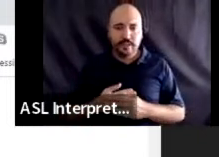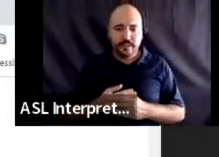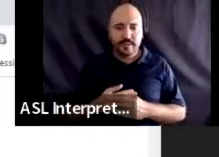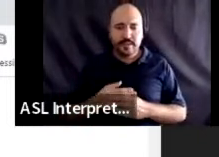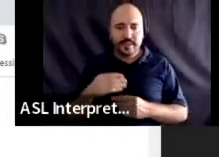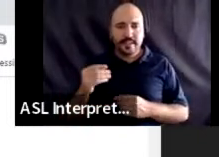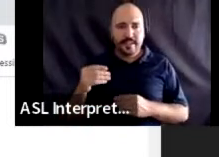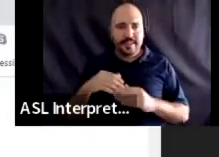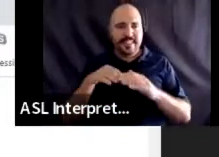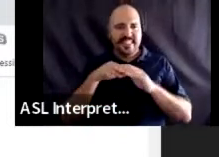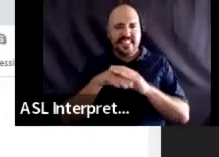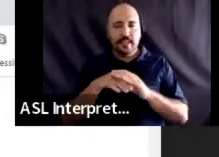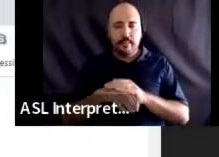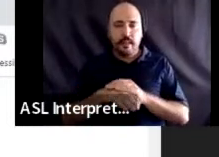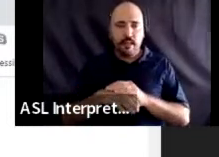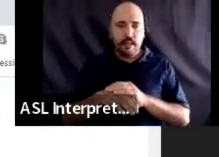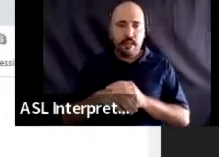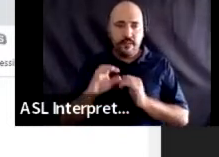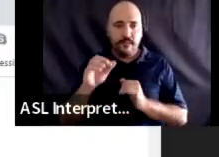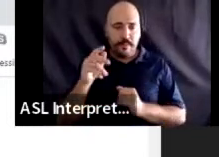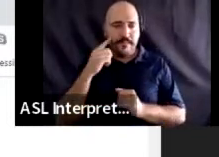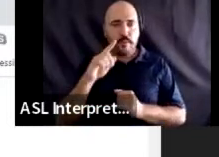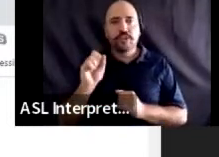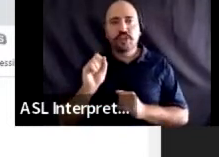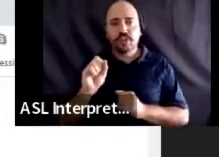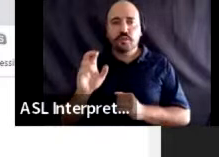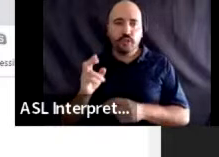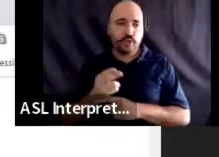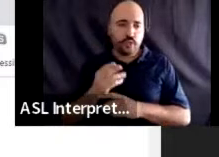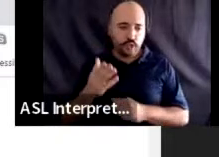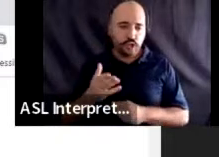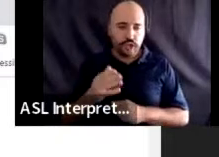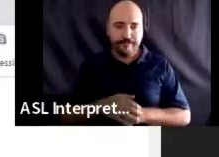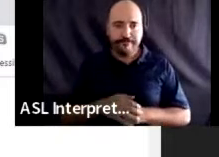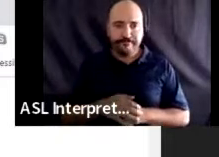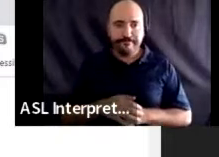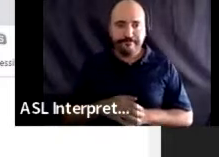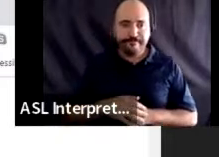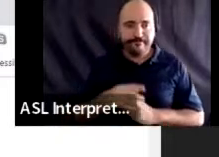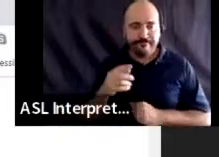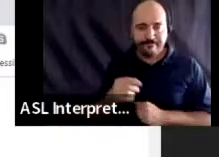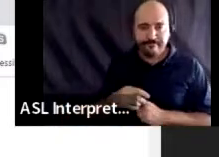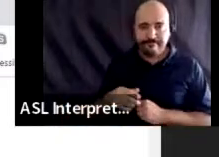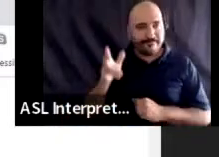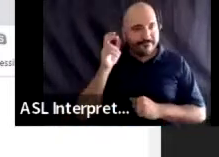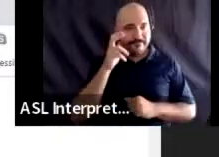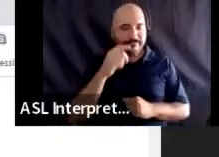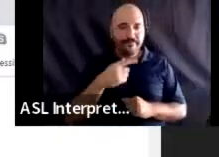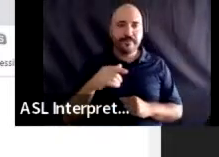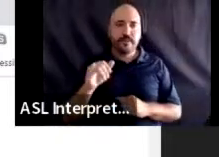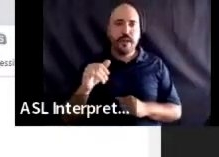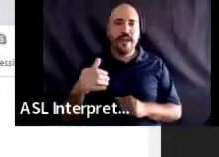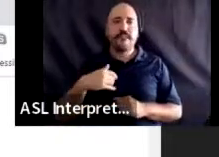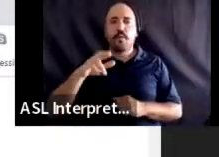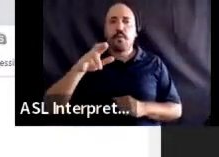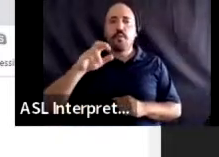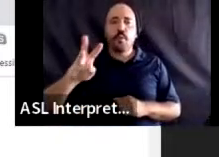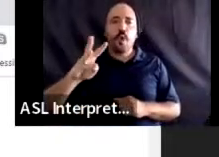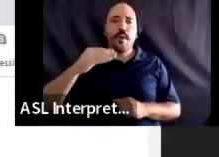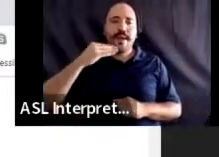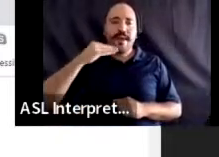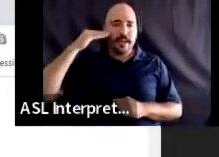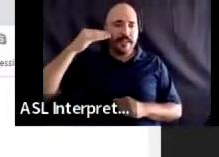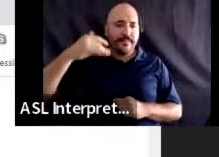in an accessible format for a screen reader user as a table. Last 7 and days I also daily, wanted to say that there's also row headers. So if I go